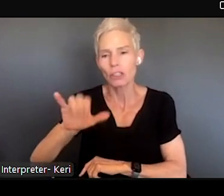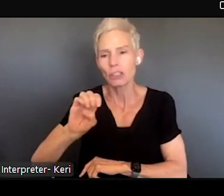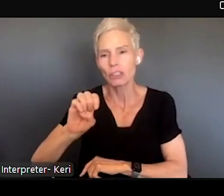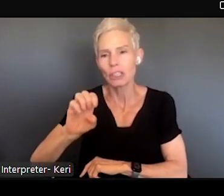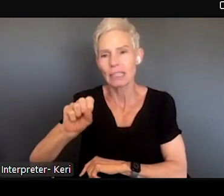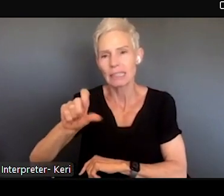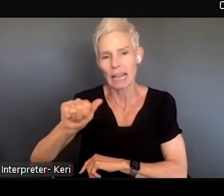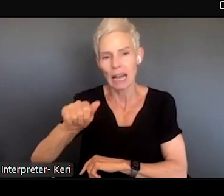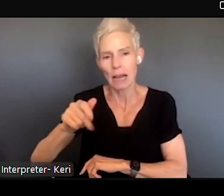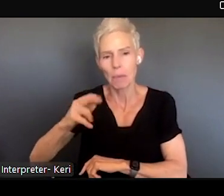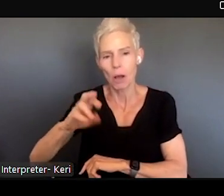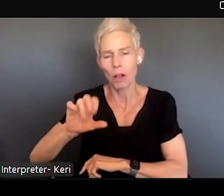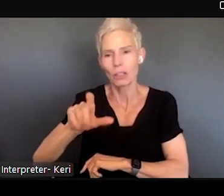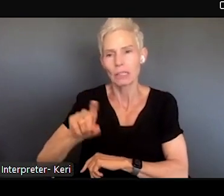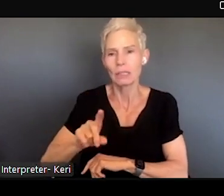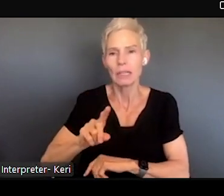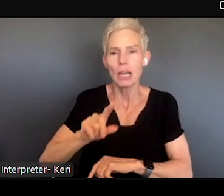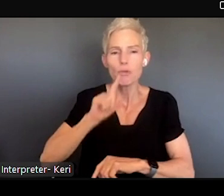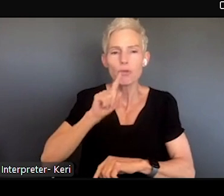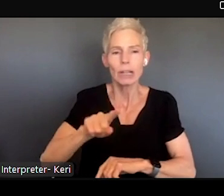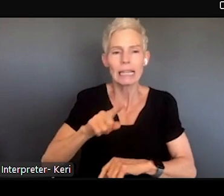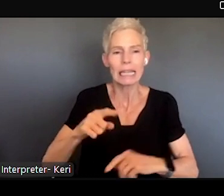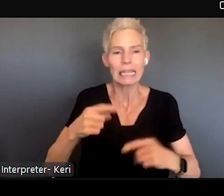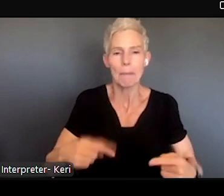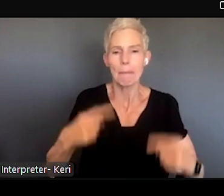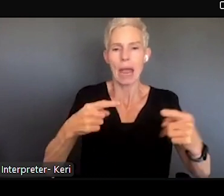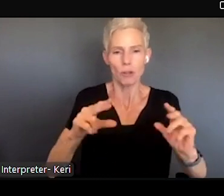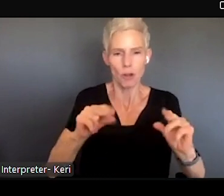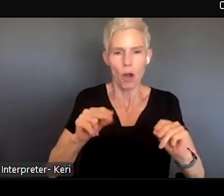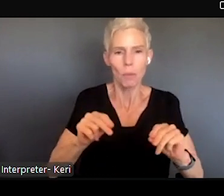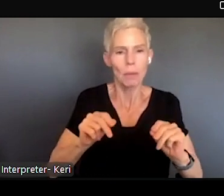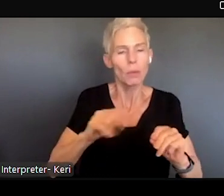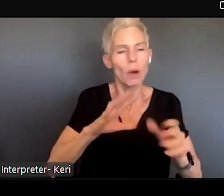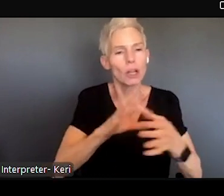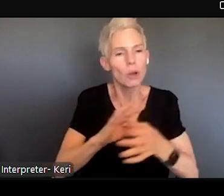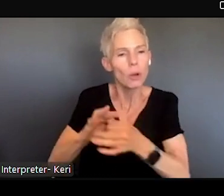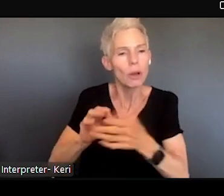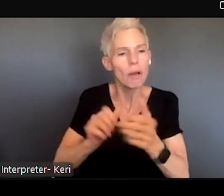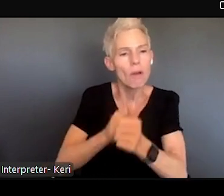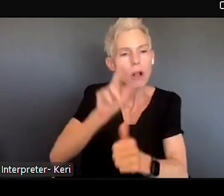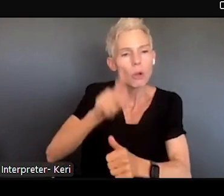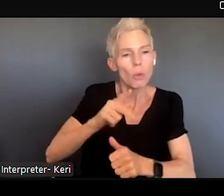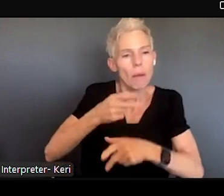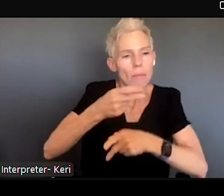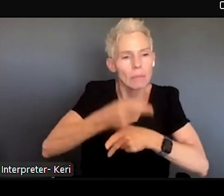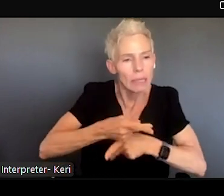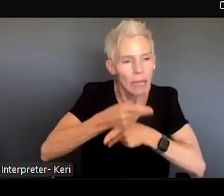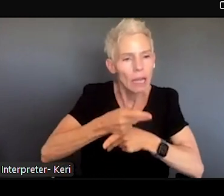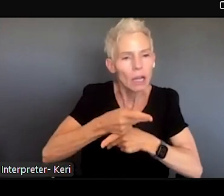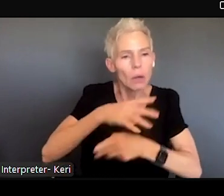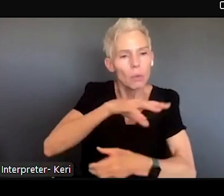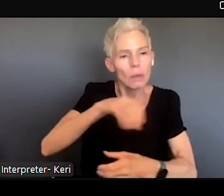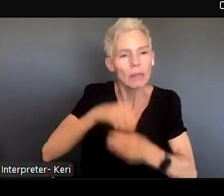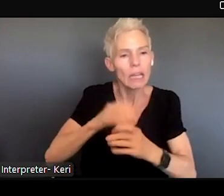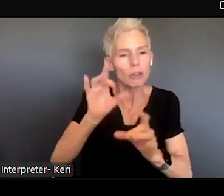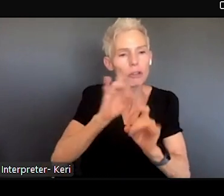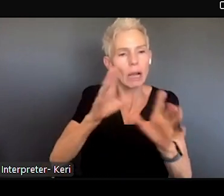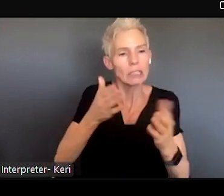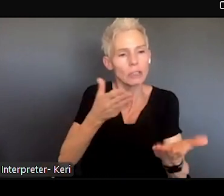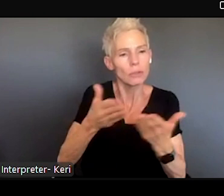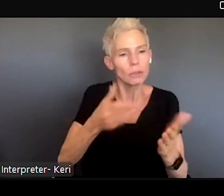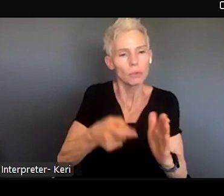between them. What I really should say is the subject. So coordinating follow-up care and crisis services requires high-tech